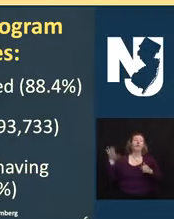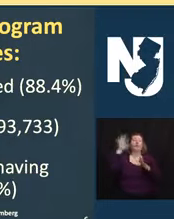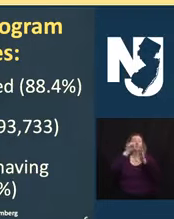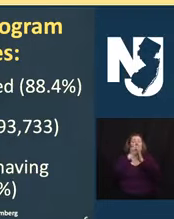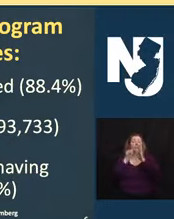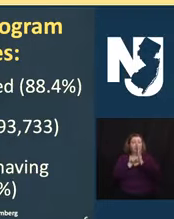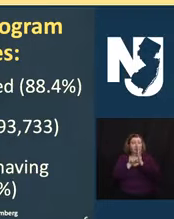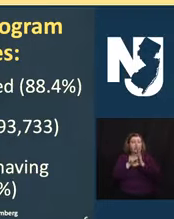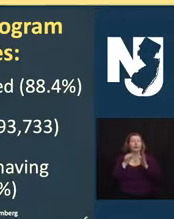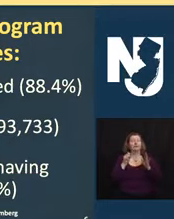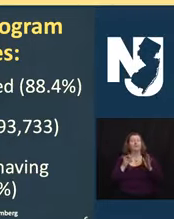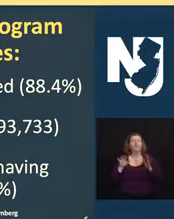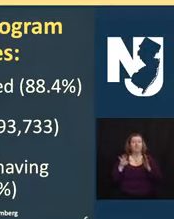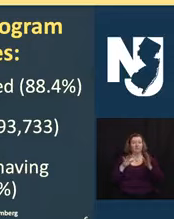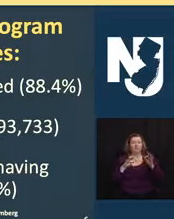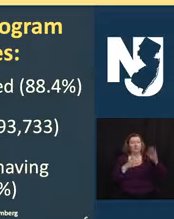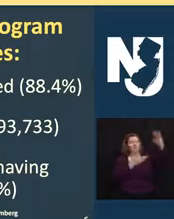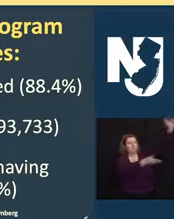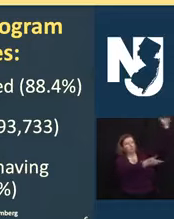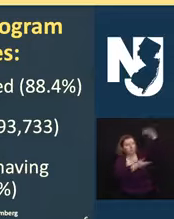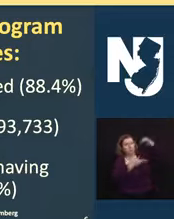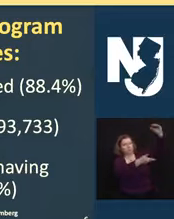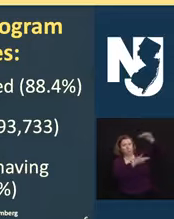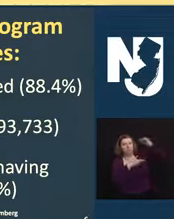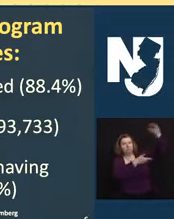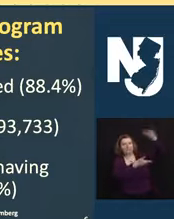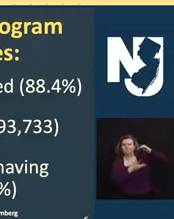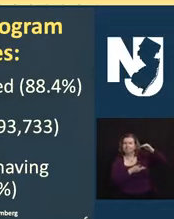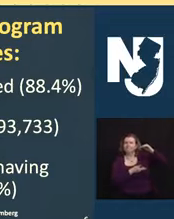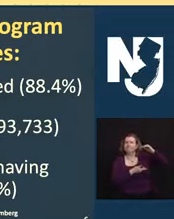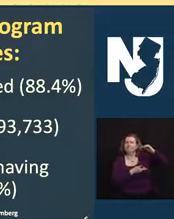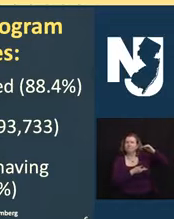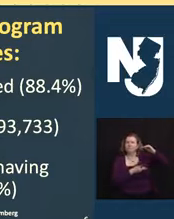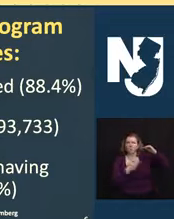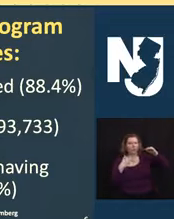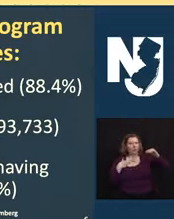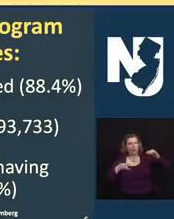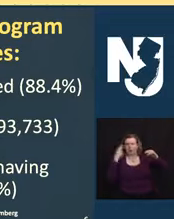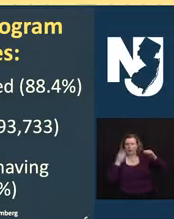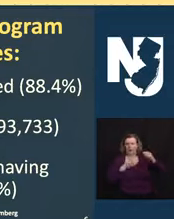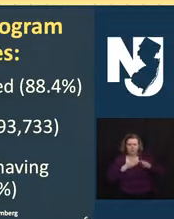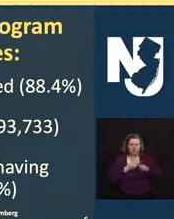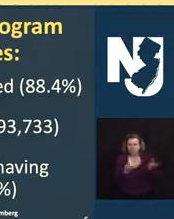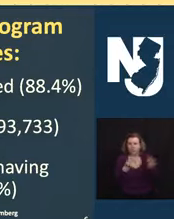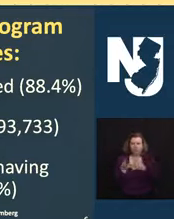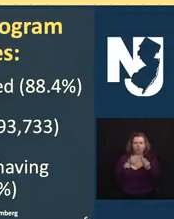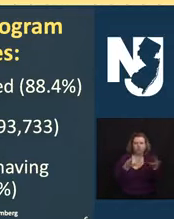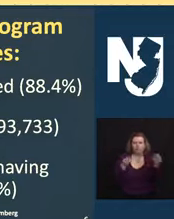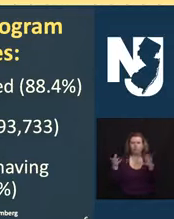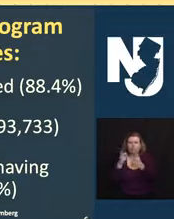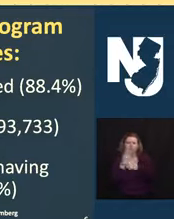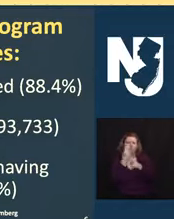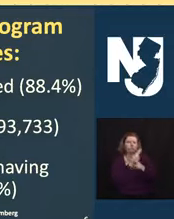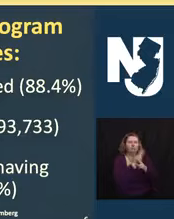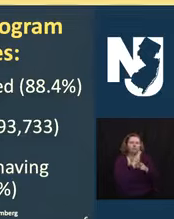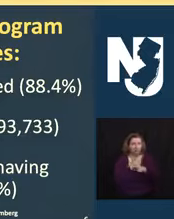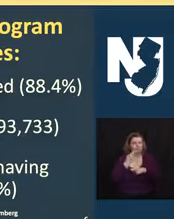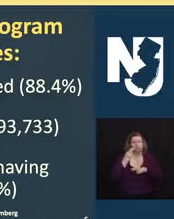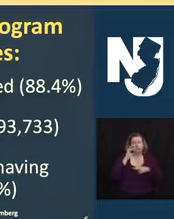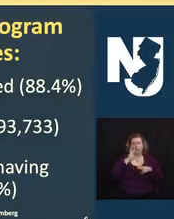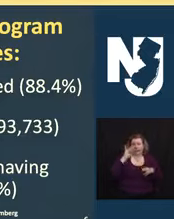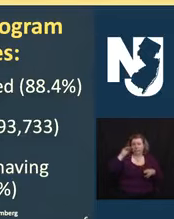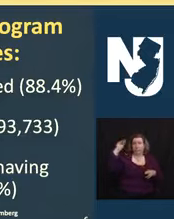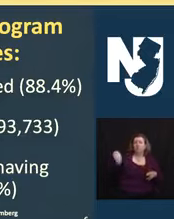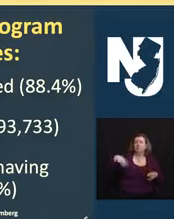percentage of our vaccine supply that we're getting into the arms of New Jerseyans. That's more than 88%. 2 states ahead of us,